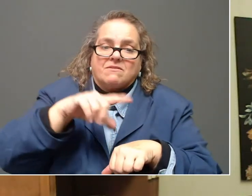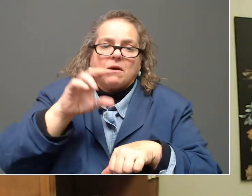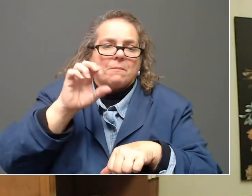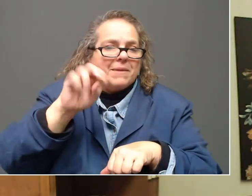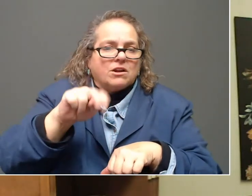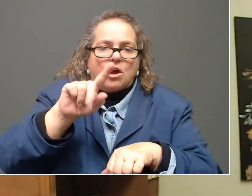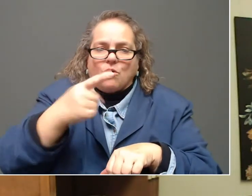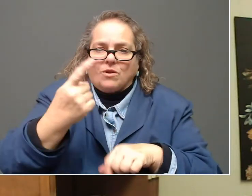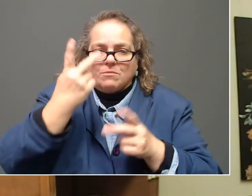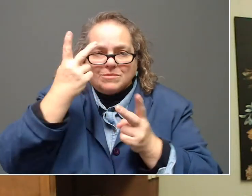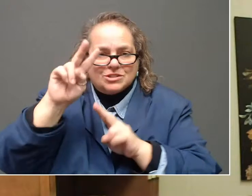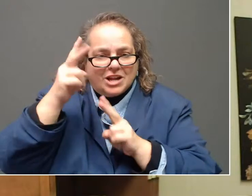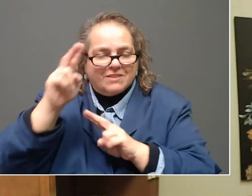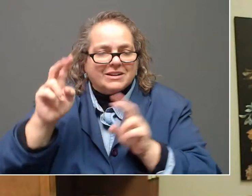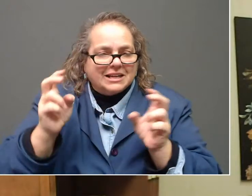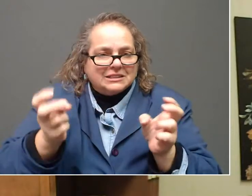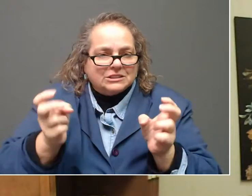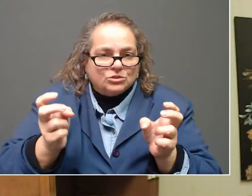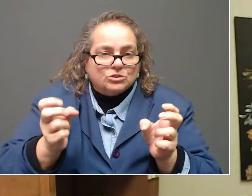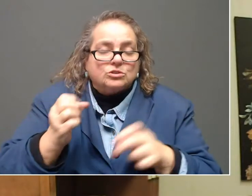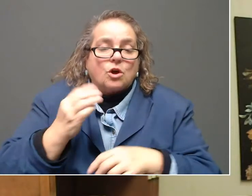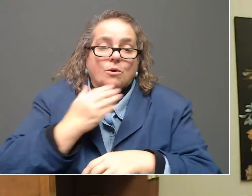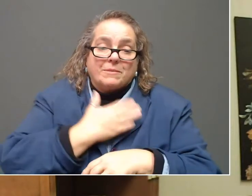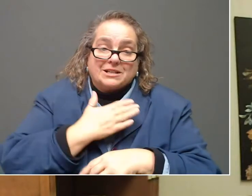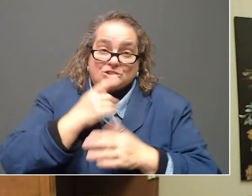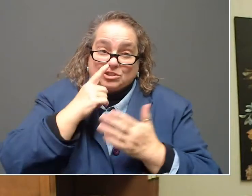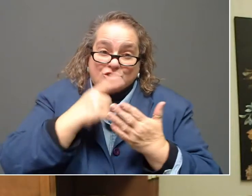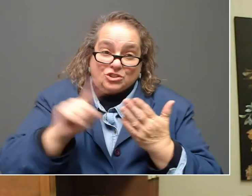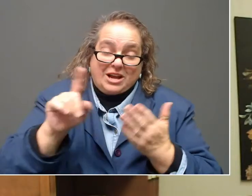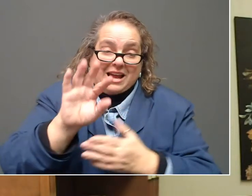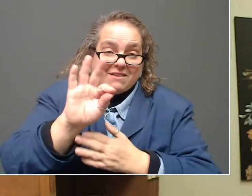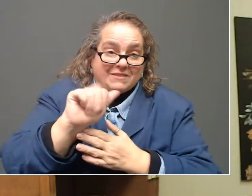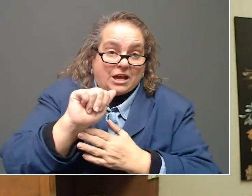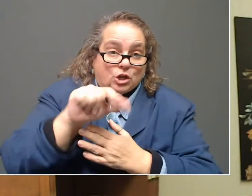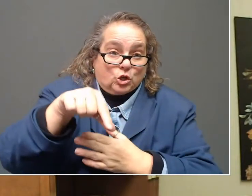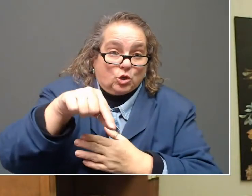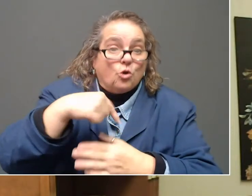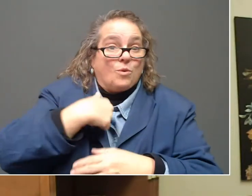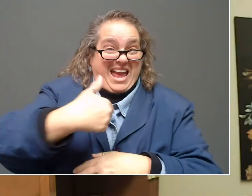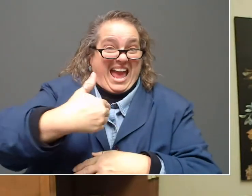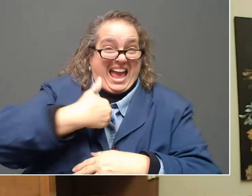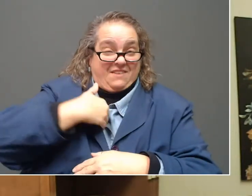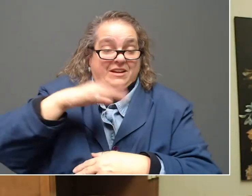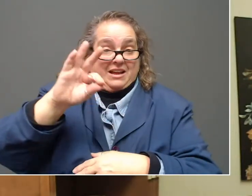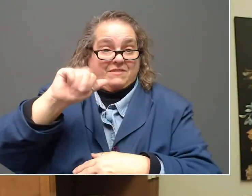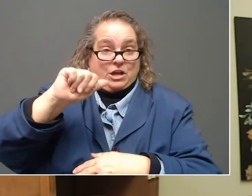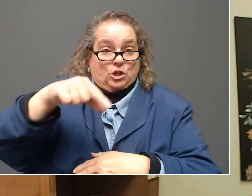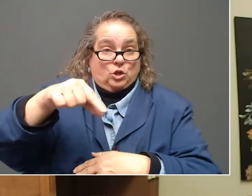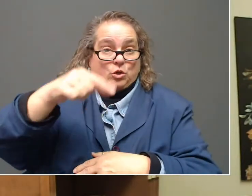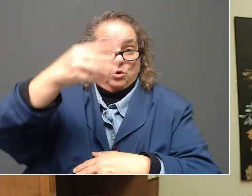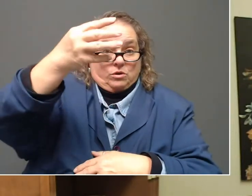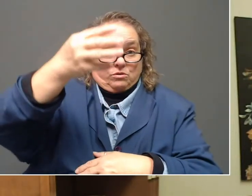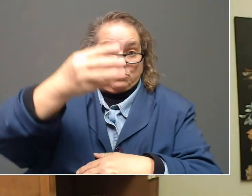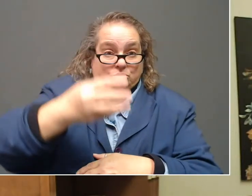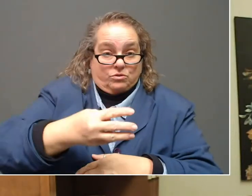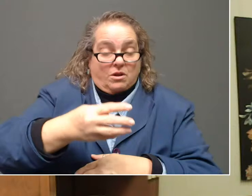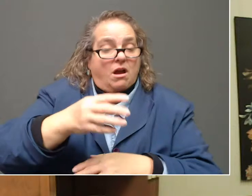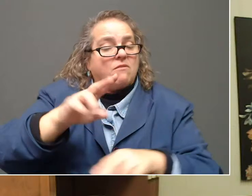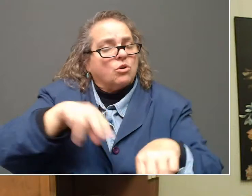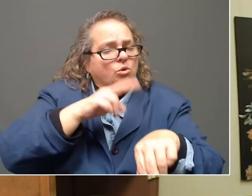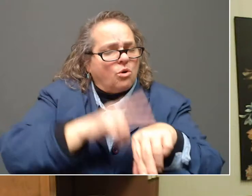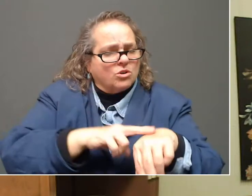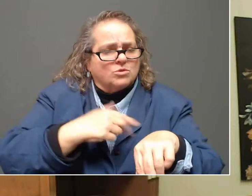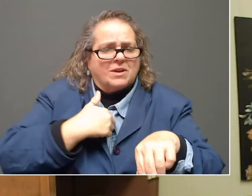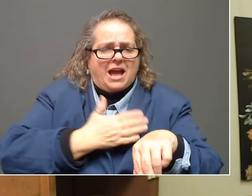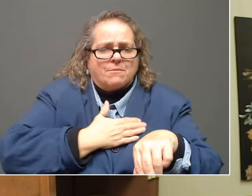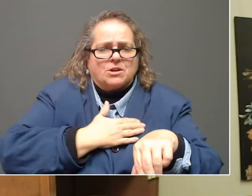the 1099-G, and we also know that it's confusing that when you look into the system, it doesn't show how much you got